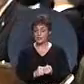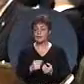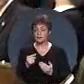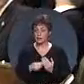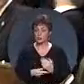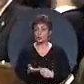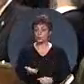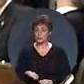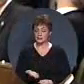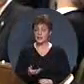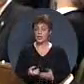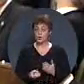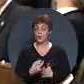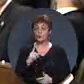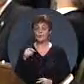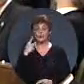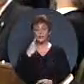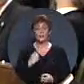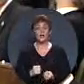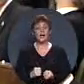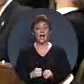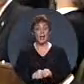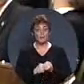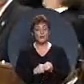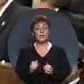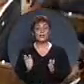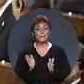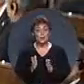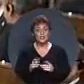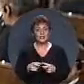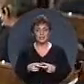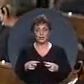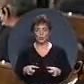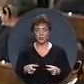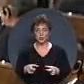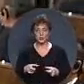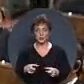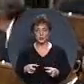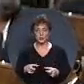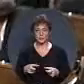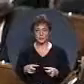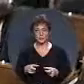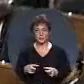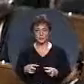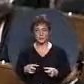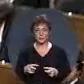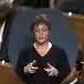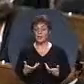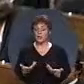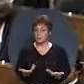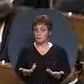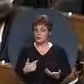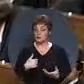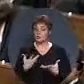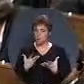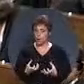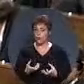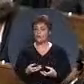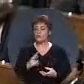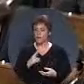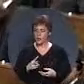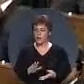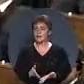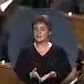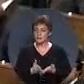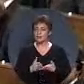supports small businesses and competitive economic conditions needed to ensure their survival. This is why we'll be